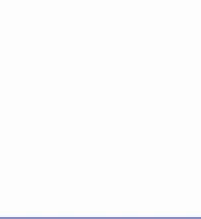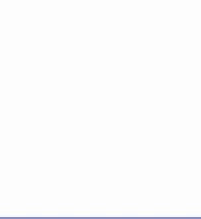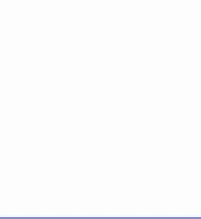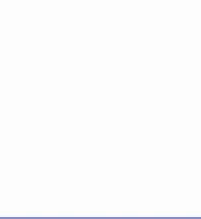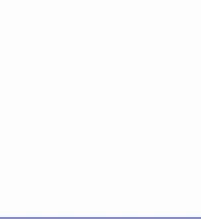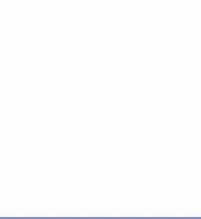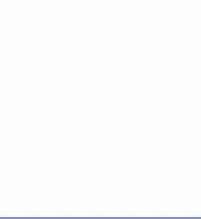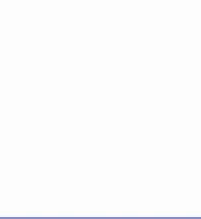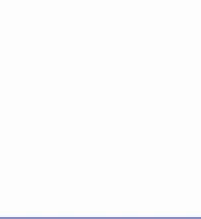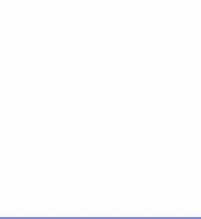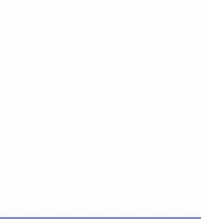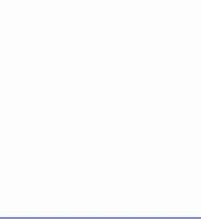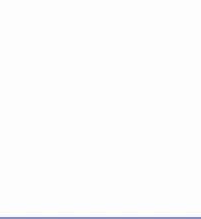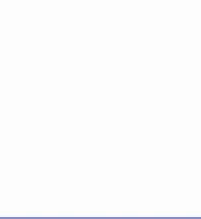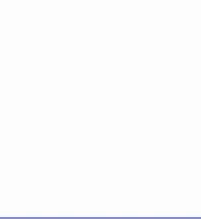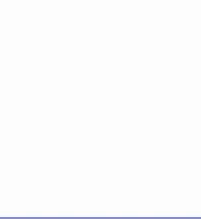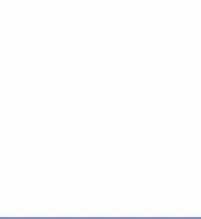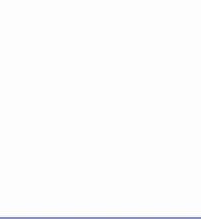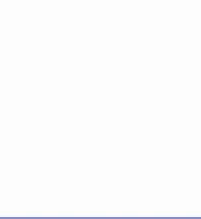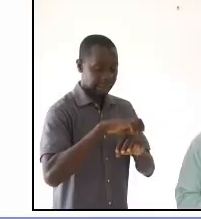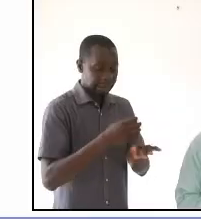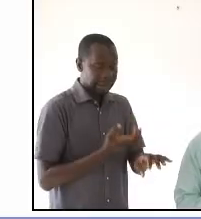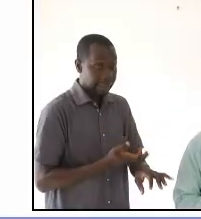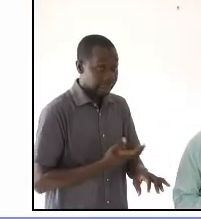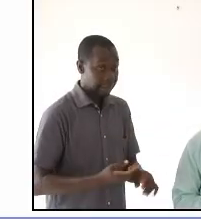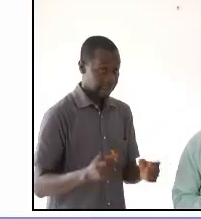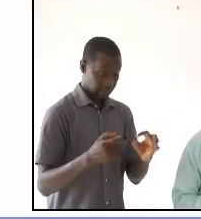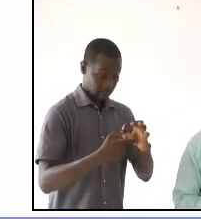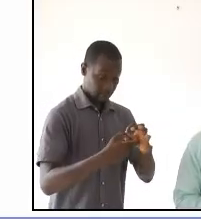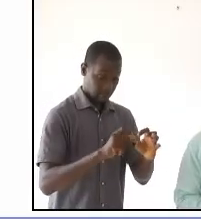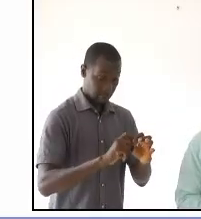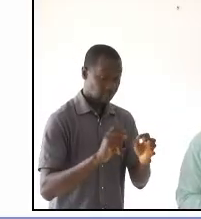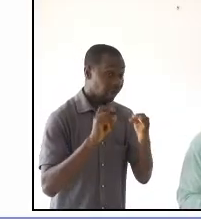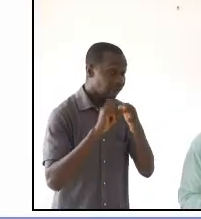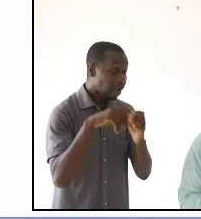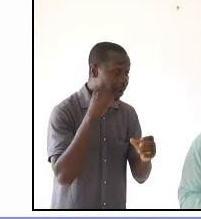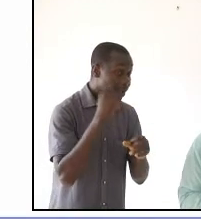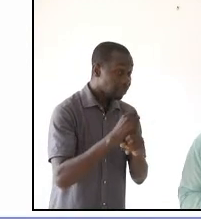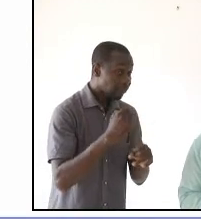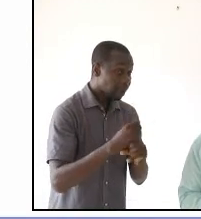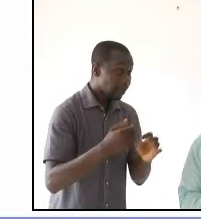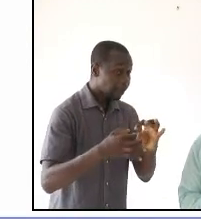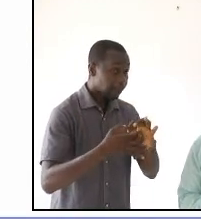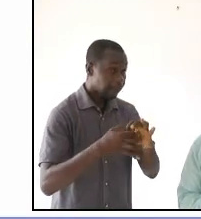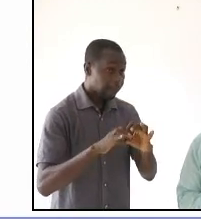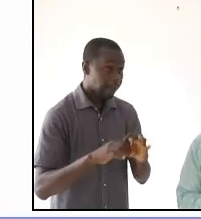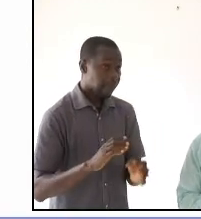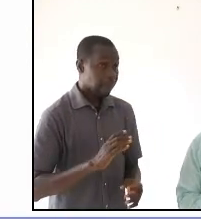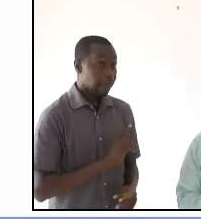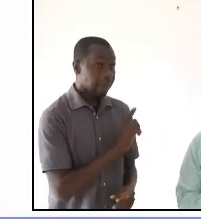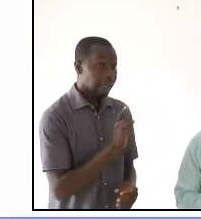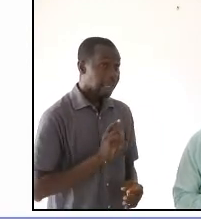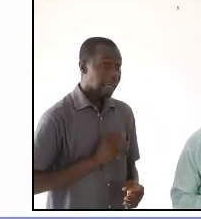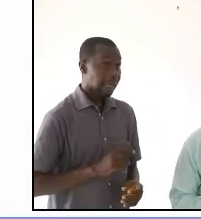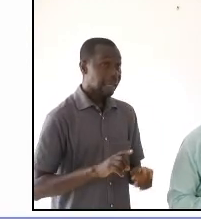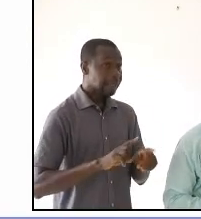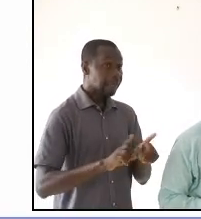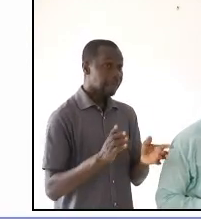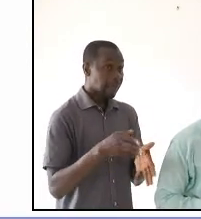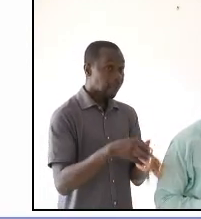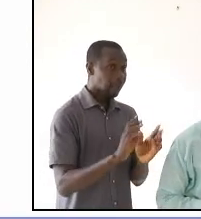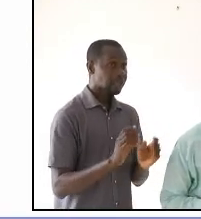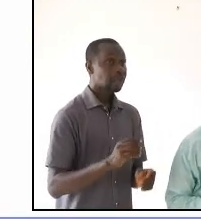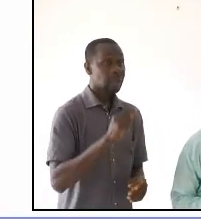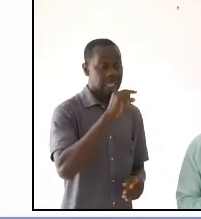skeletal system. So wherever two or more bones meet, a joint is formed. We have different ways of